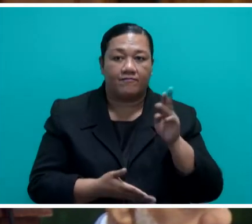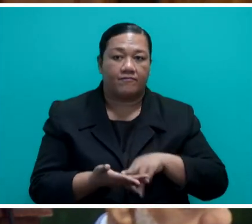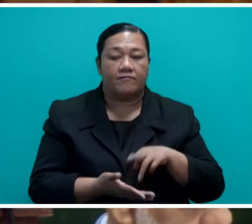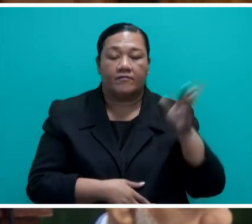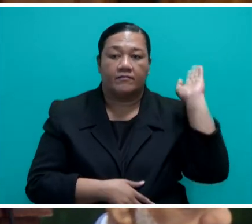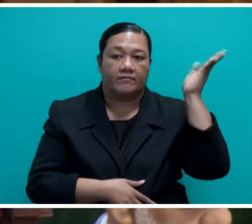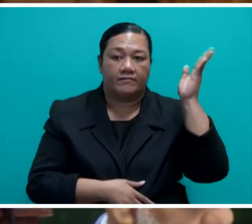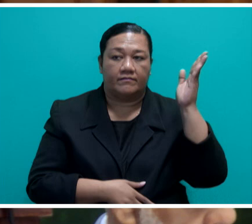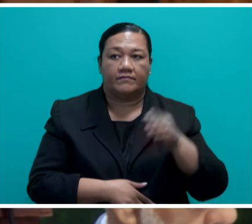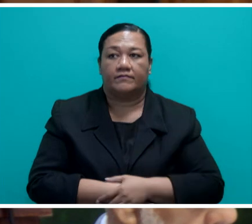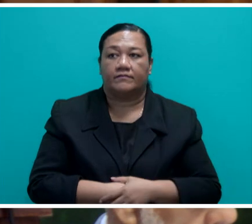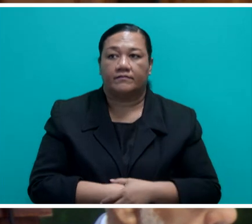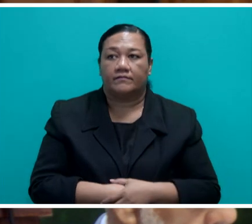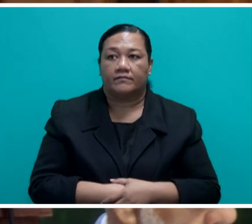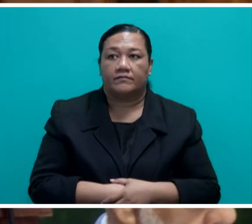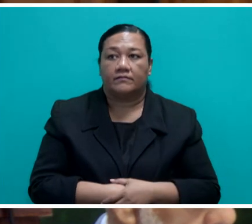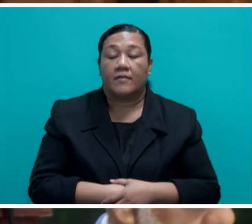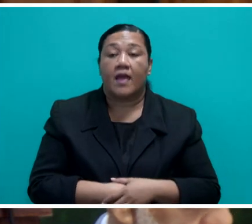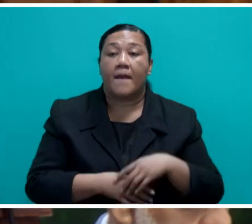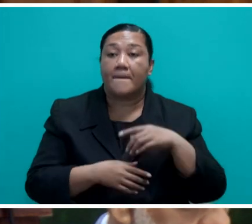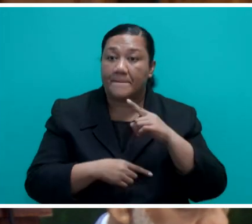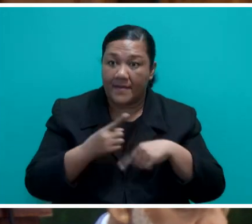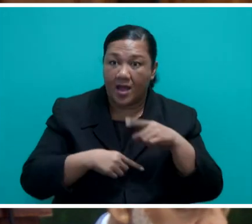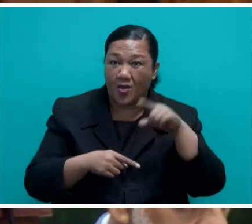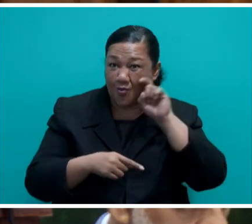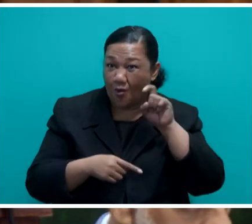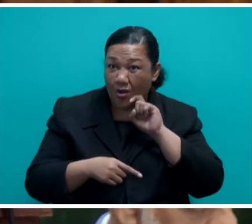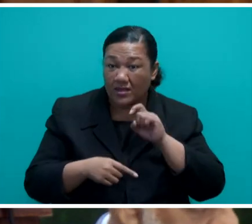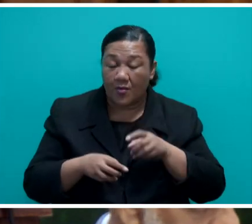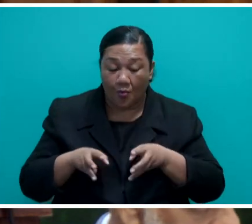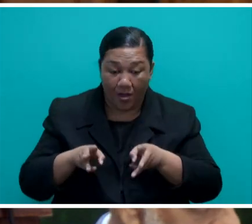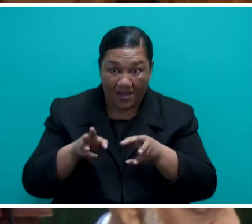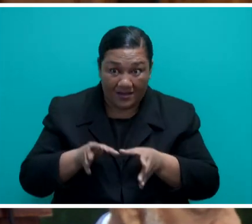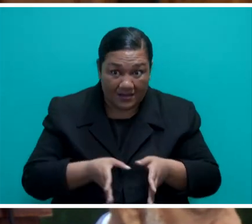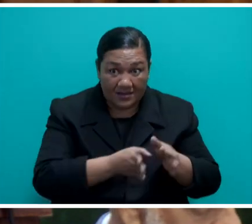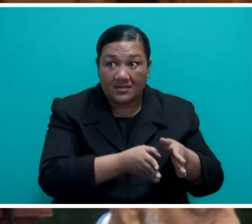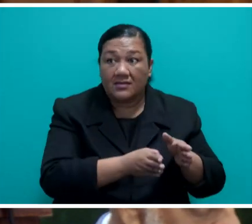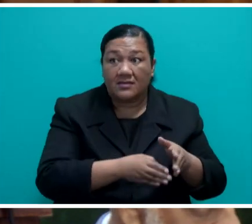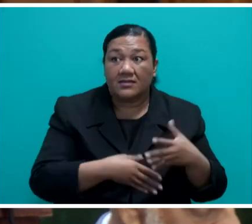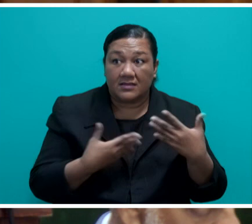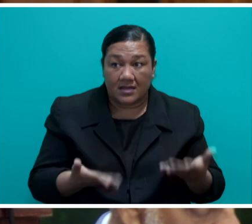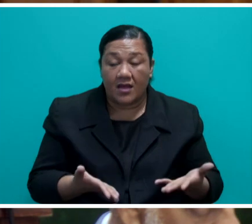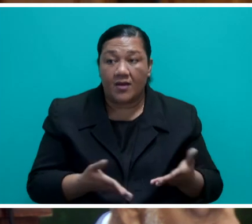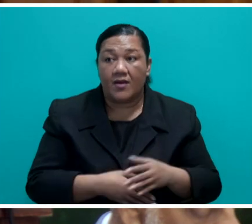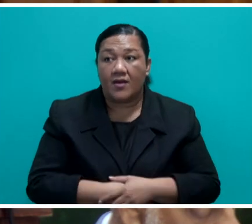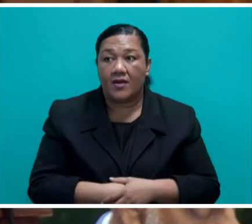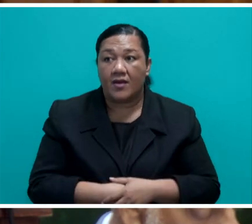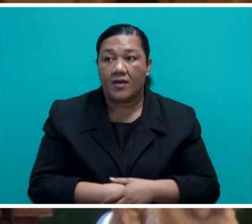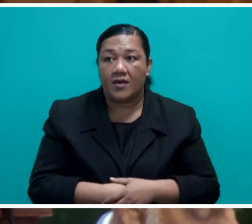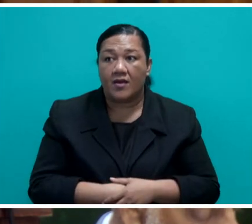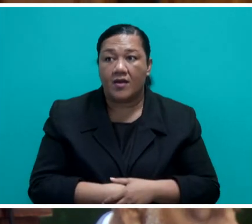Mr. Speaker, sir, the importance of Fiji's waterways historically and currently cannot be